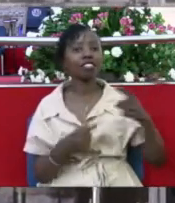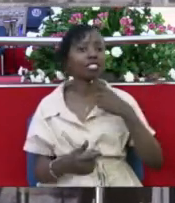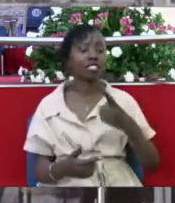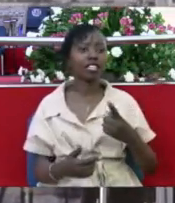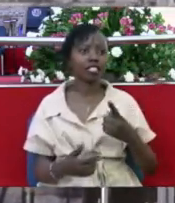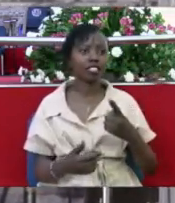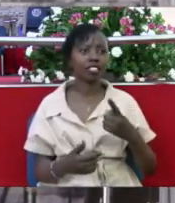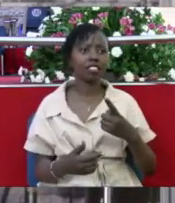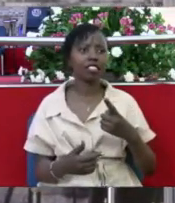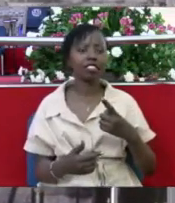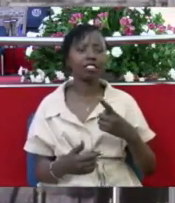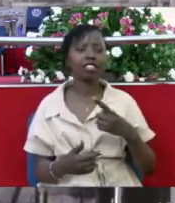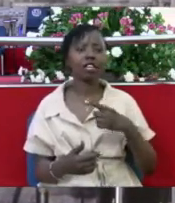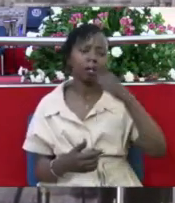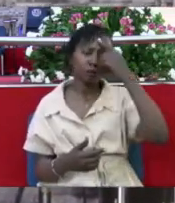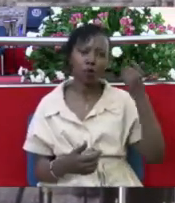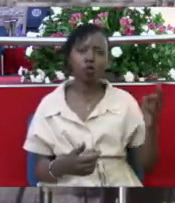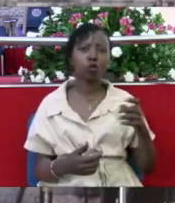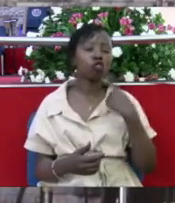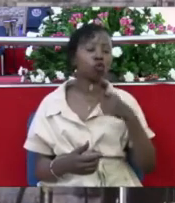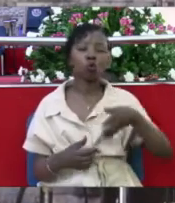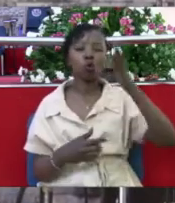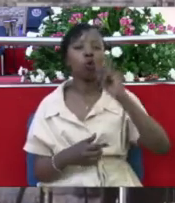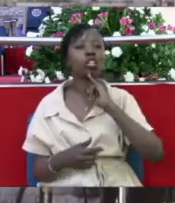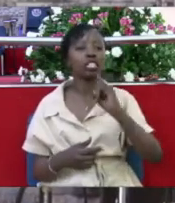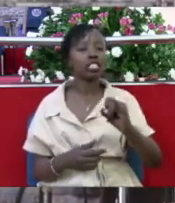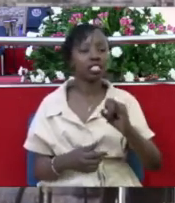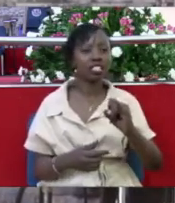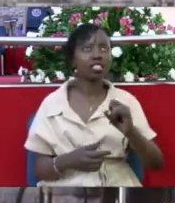has done, kwa sababu Mungu ni nani na kile amefanya, he has